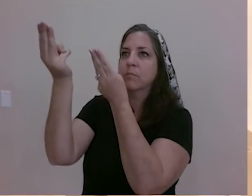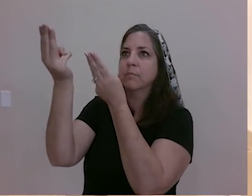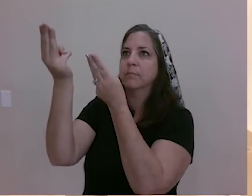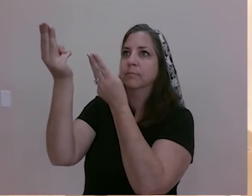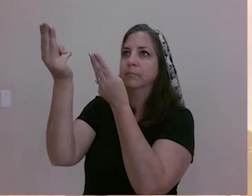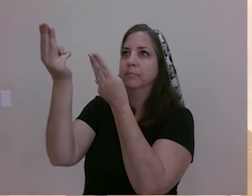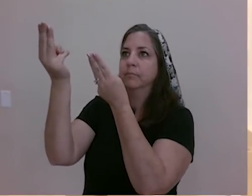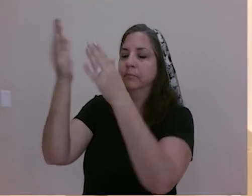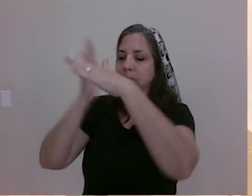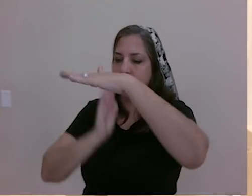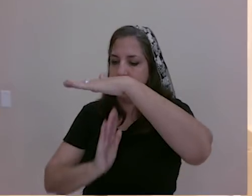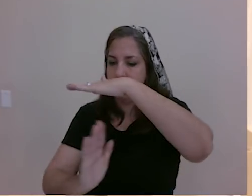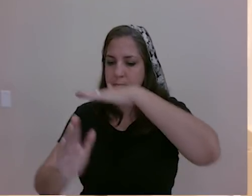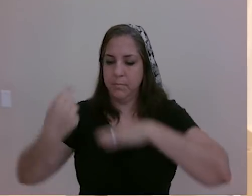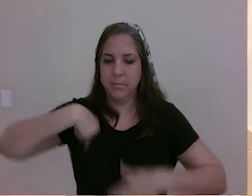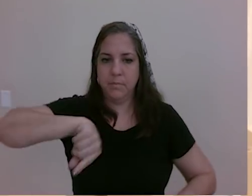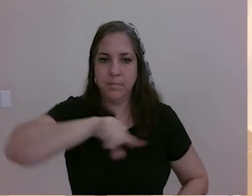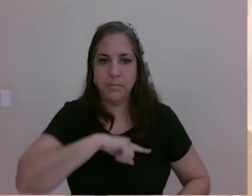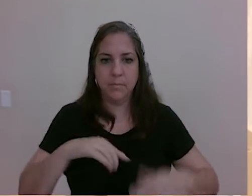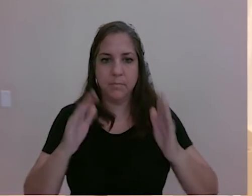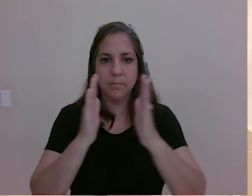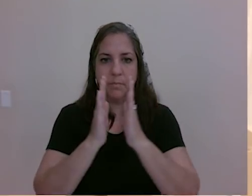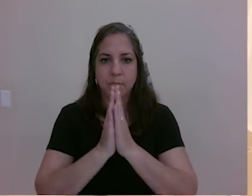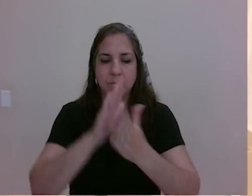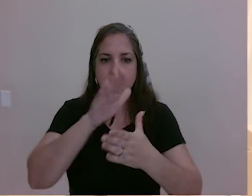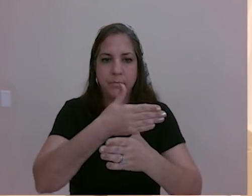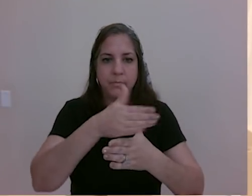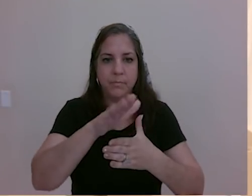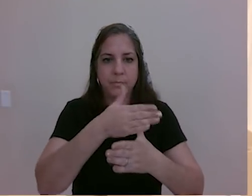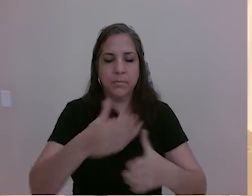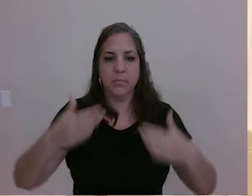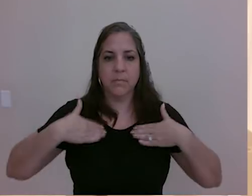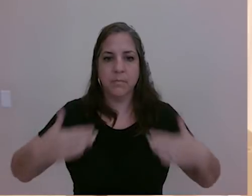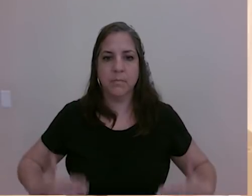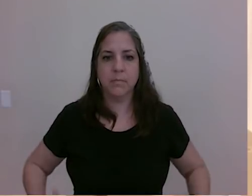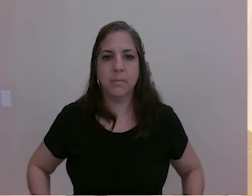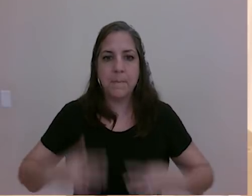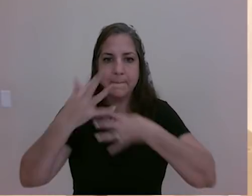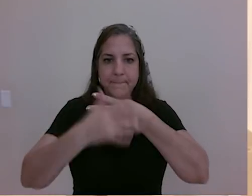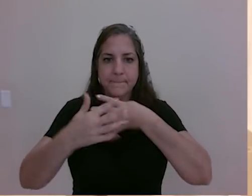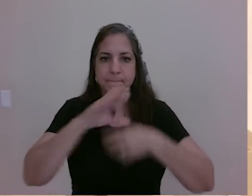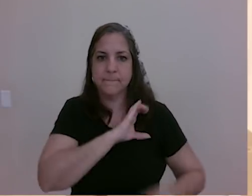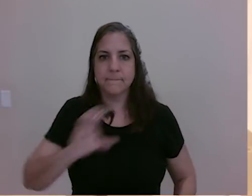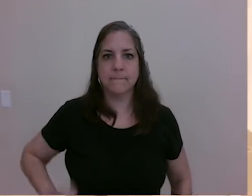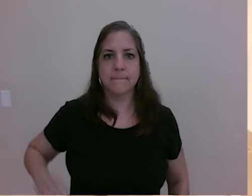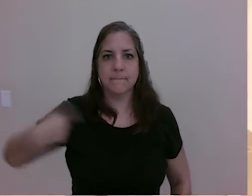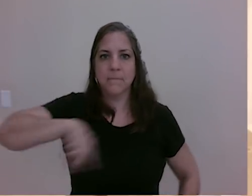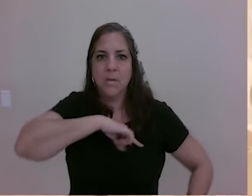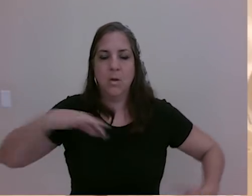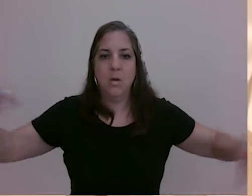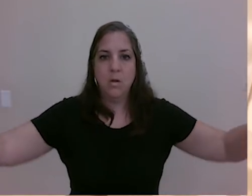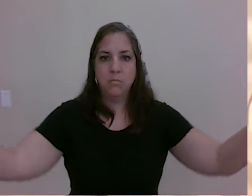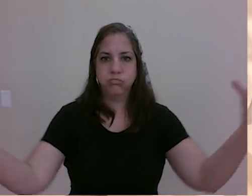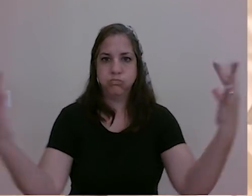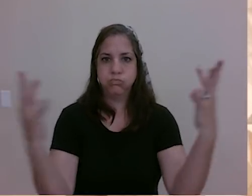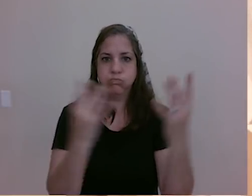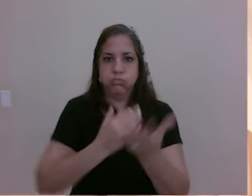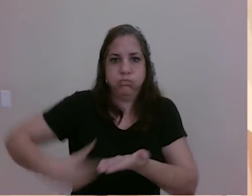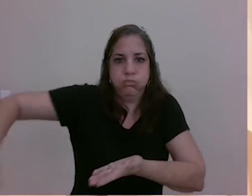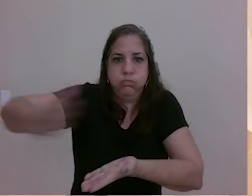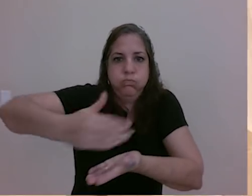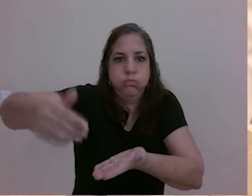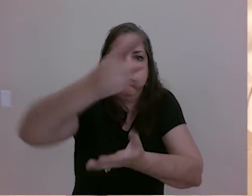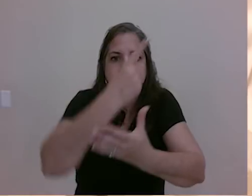pray that, partaking of the body and blood of Christ, we may be gathered into one by the Holy Spirit.